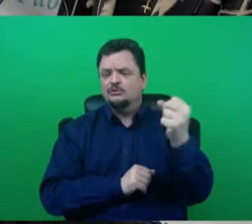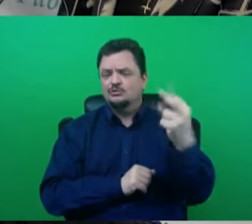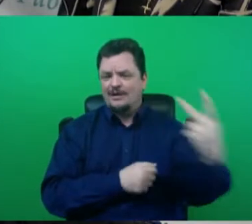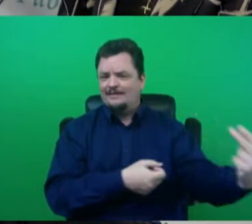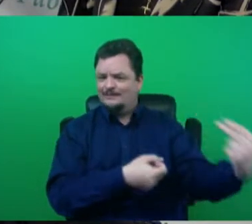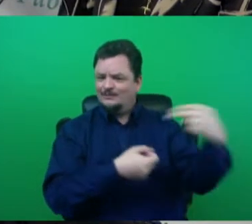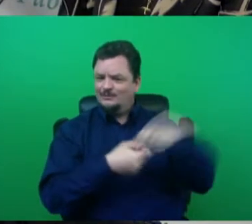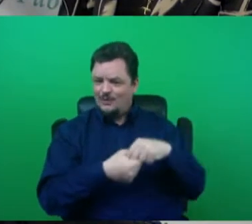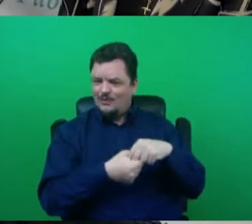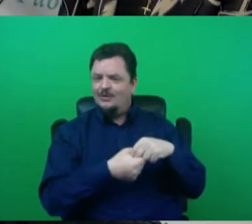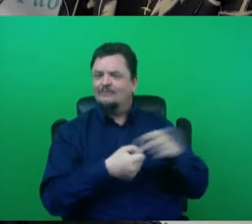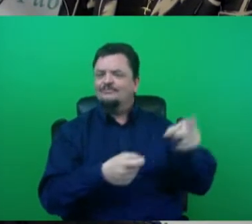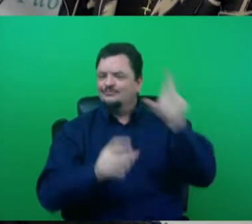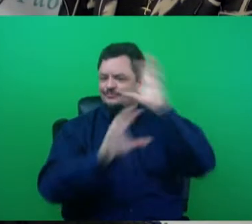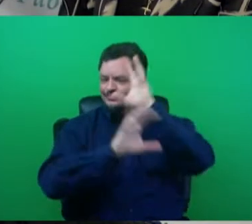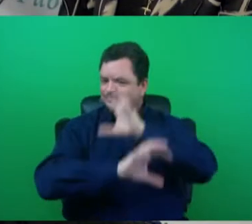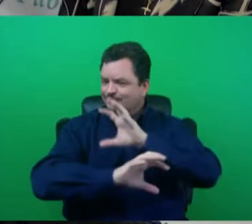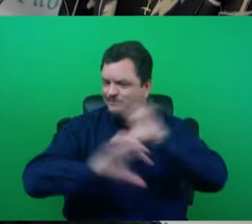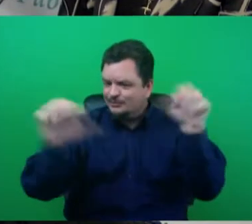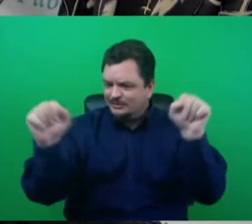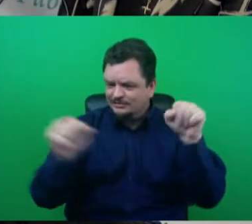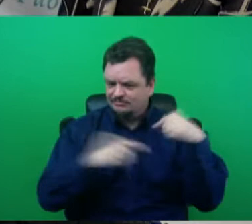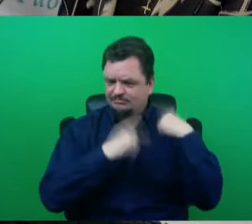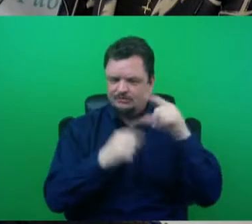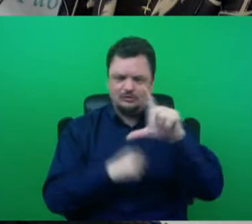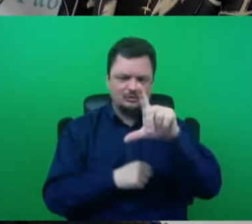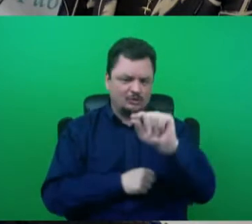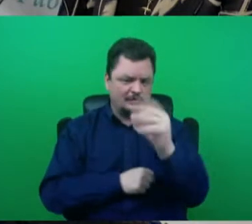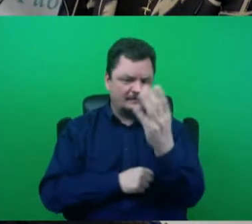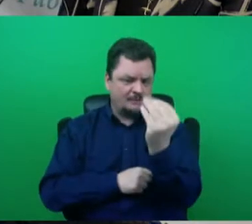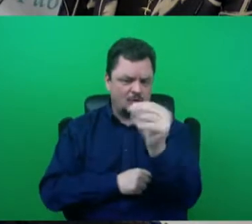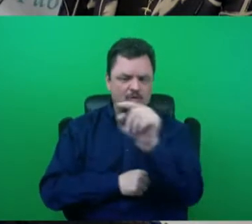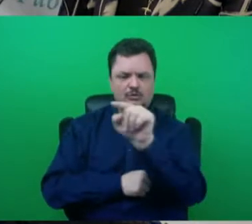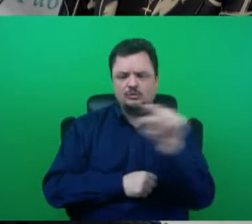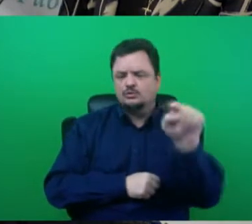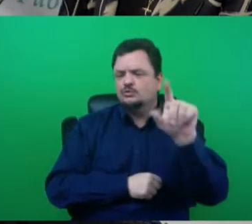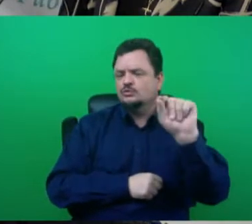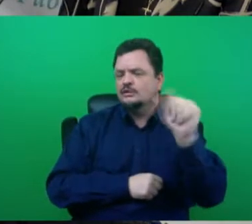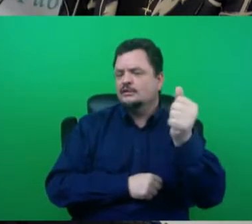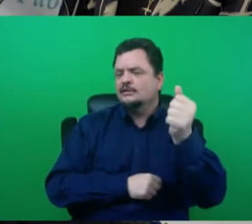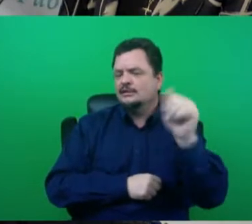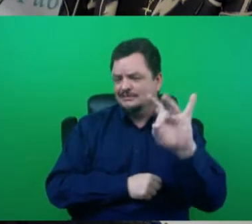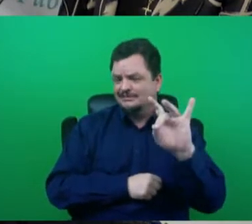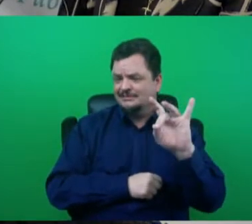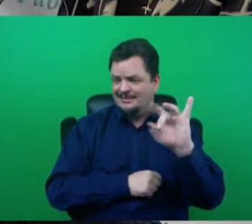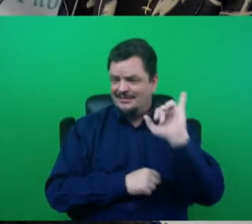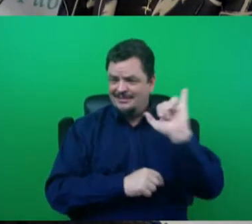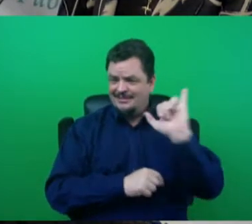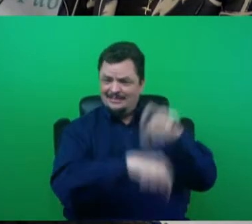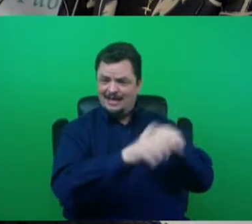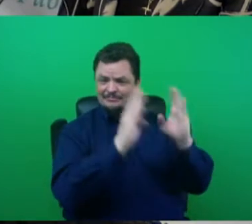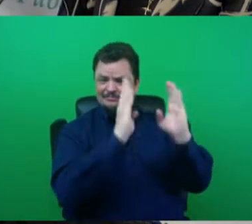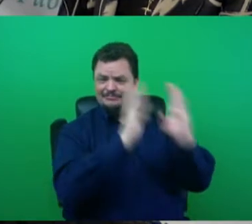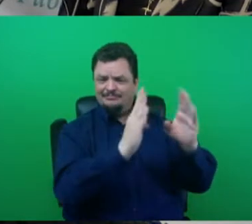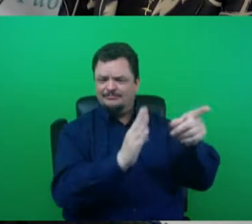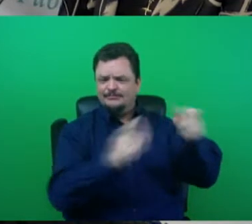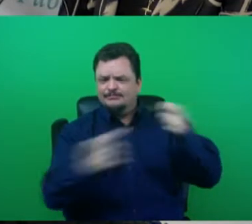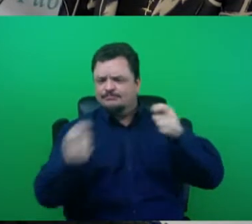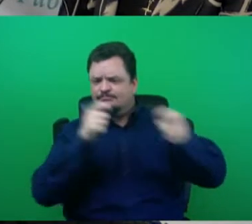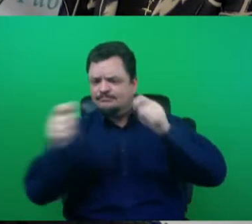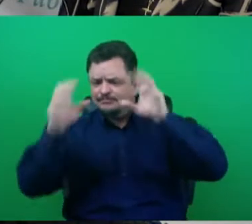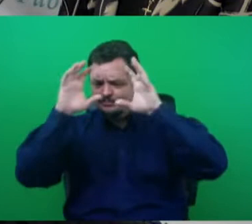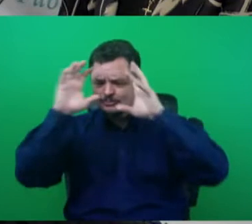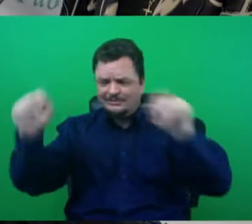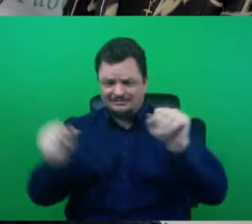to 2018. During her time as president, she chaired 52 board meetings and 6